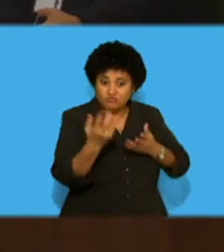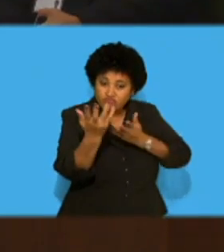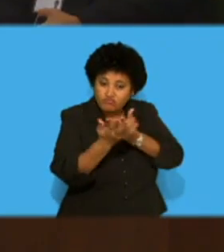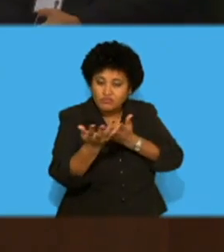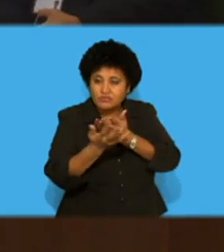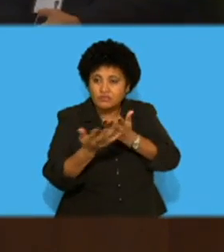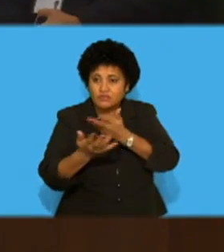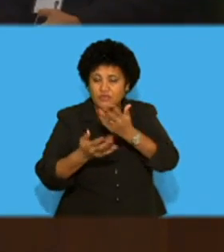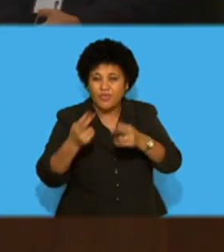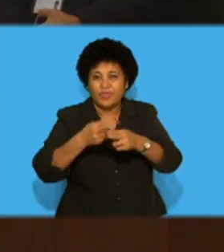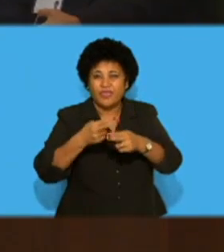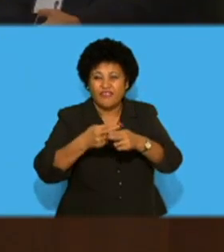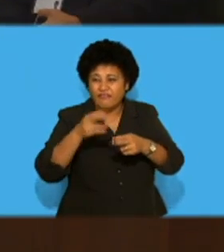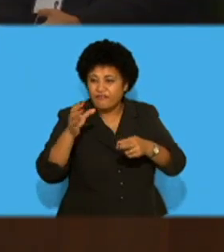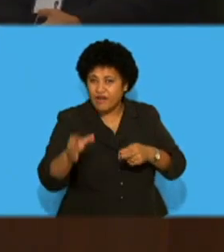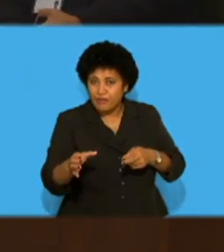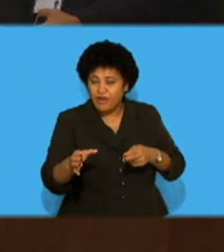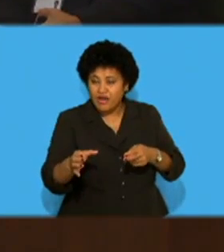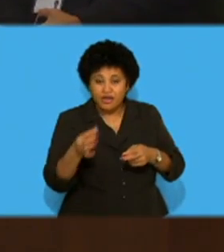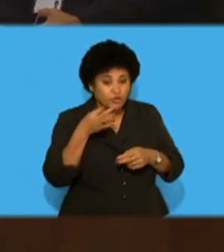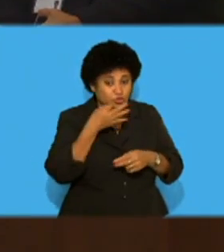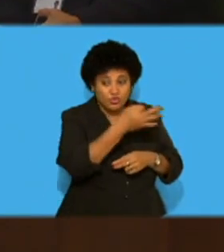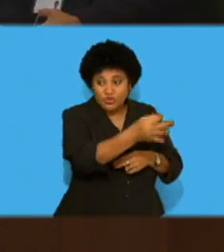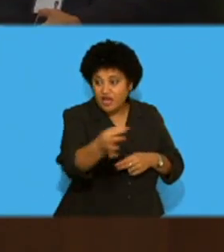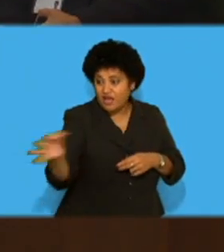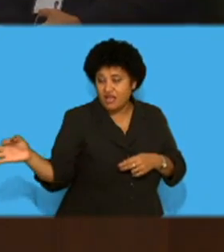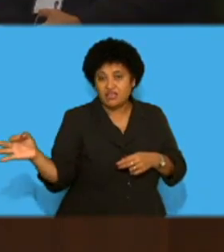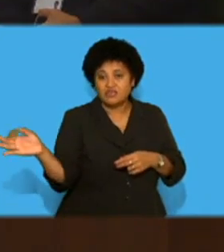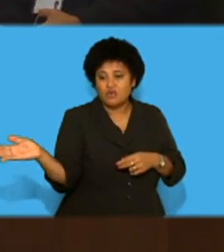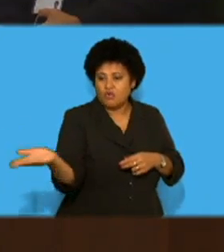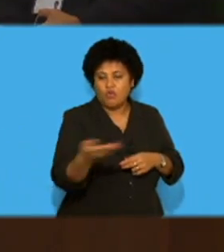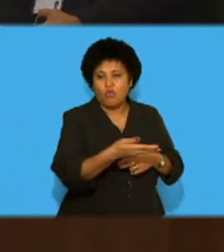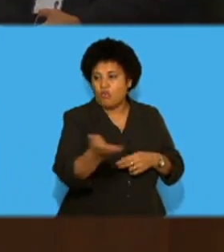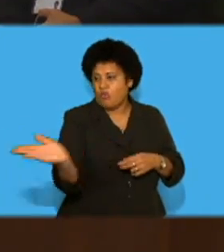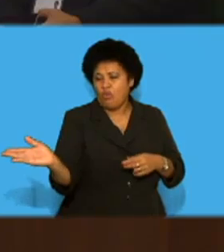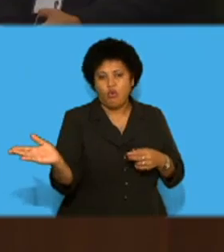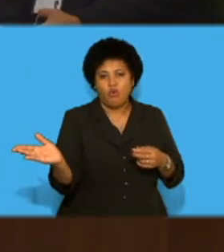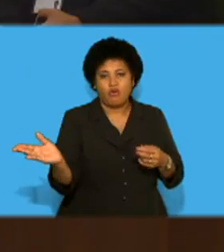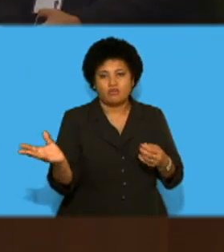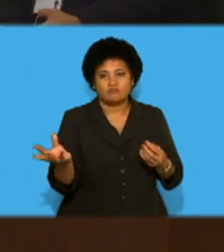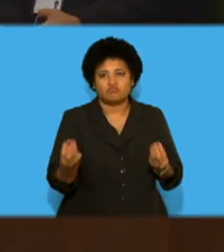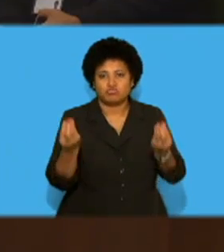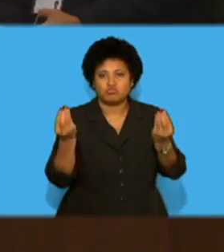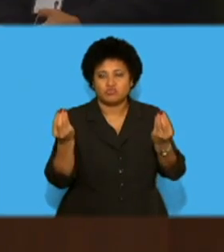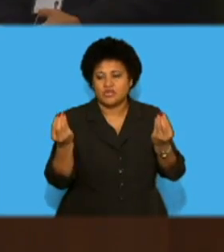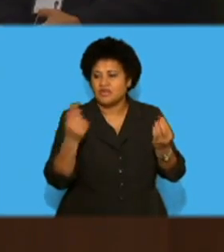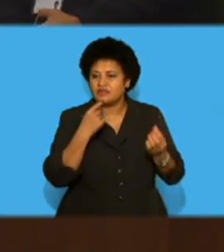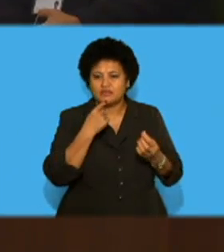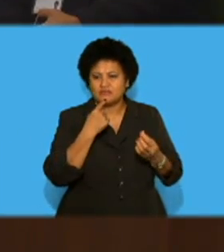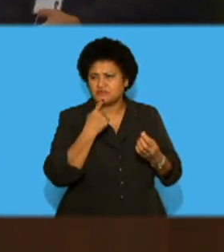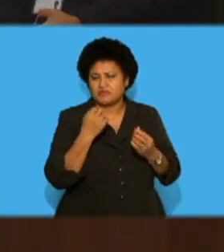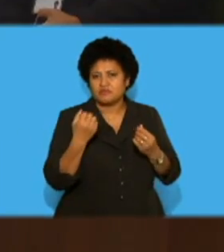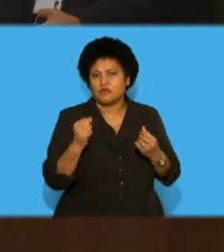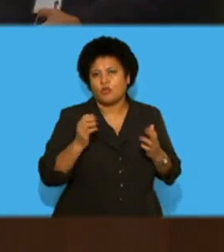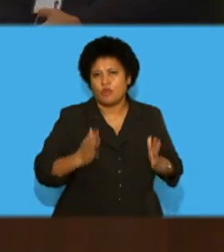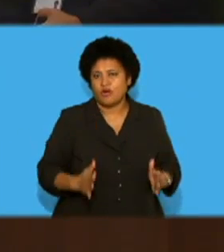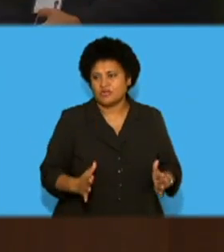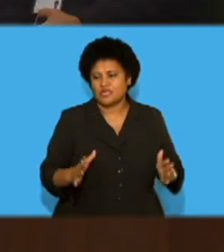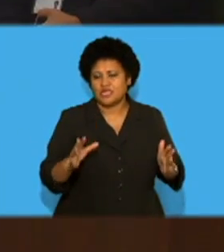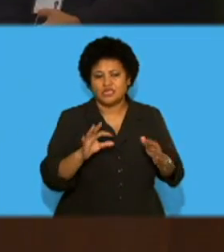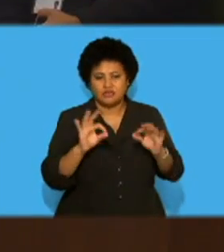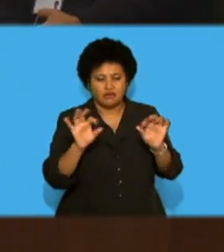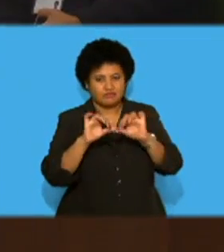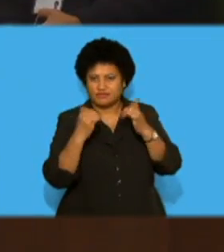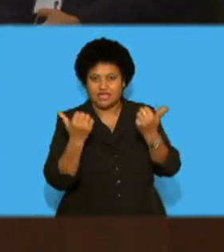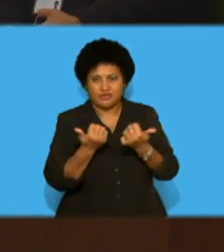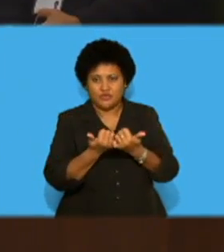say to them, you object to this, none of them obviously object to this. It's been politicized. There are some cane farmers who have not